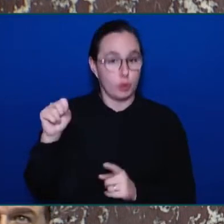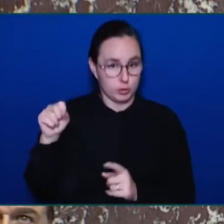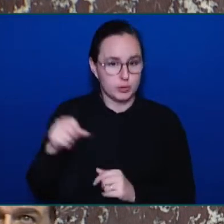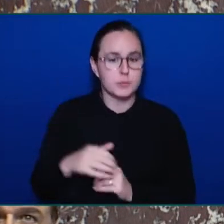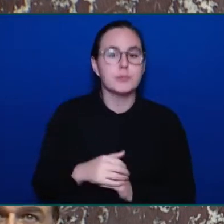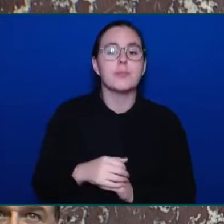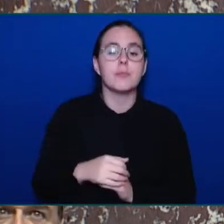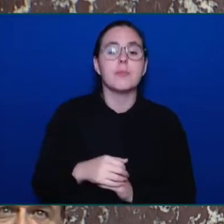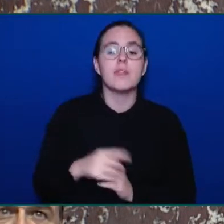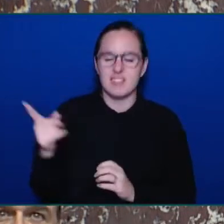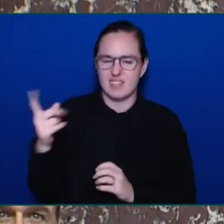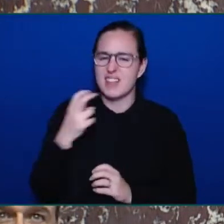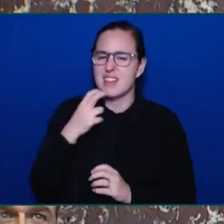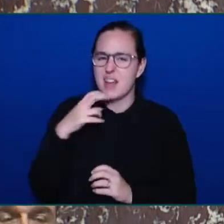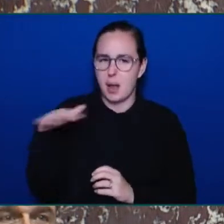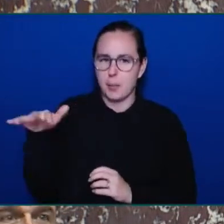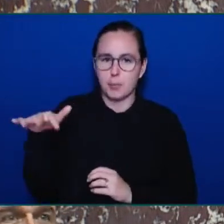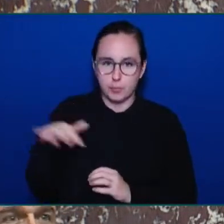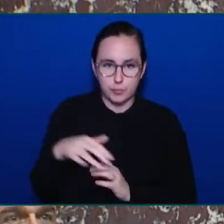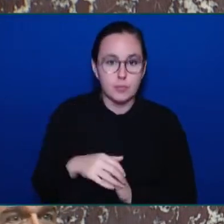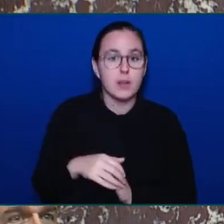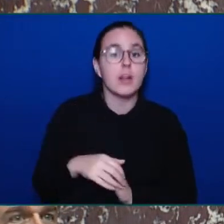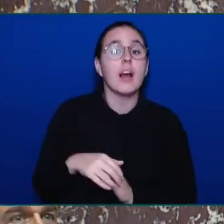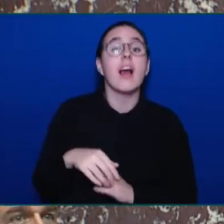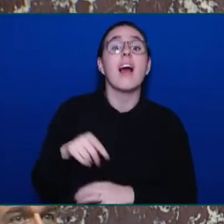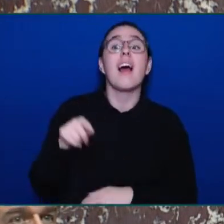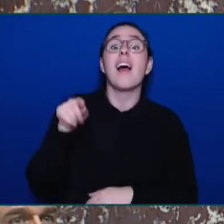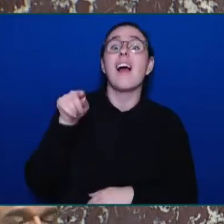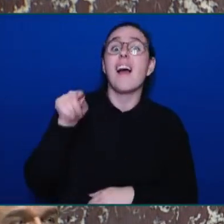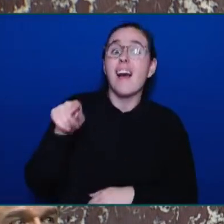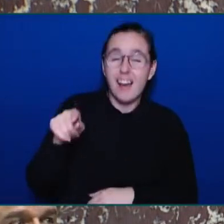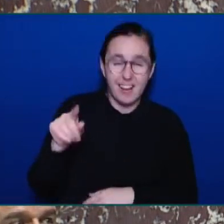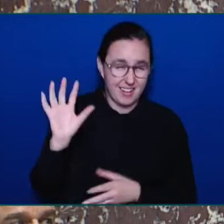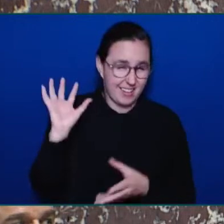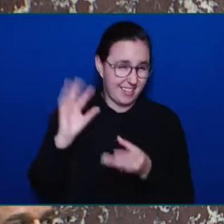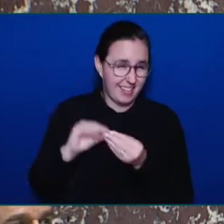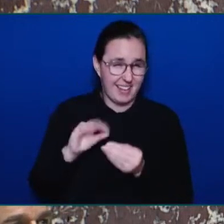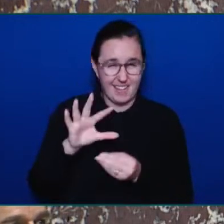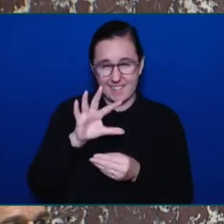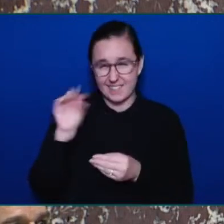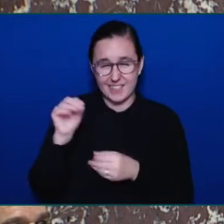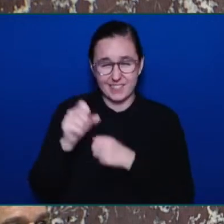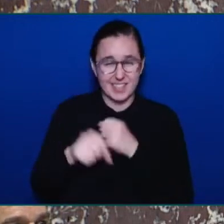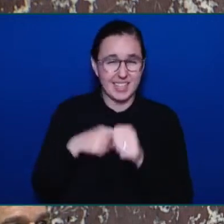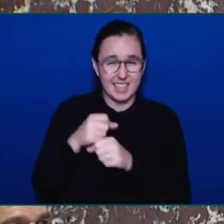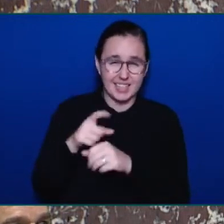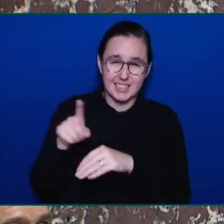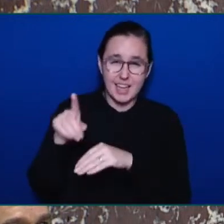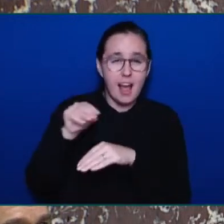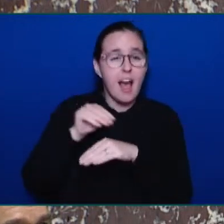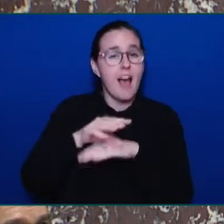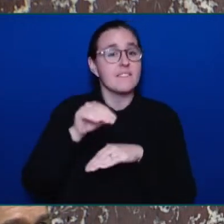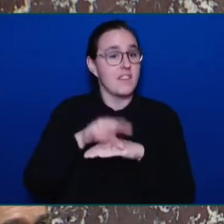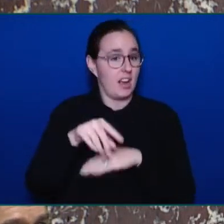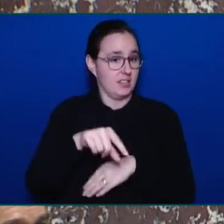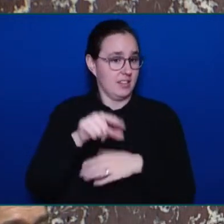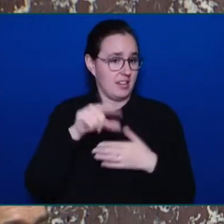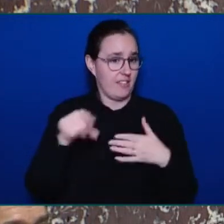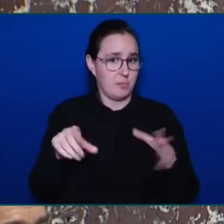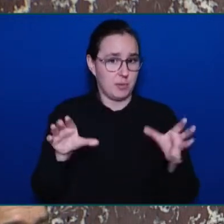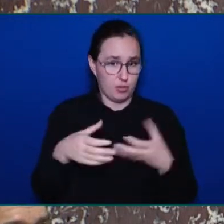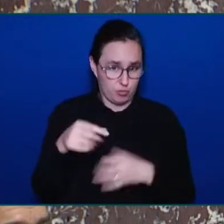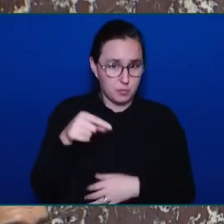various governments of all political stripes in this place on matters that are important to the Indigenous communities throughout British